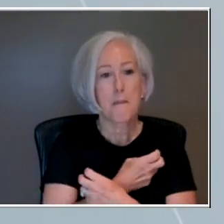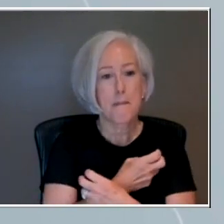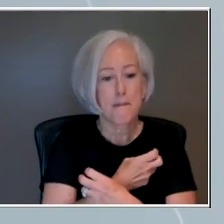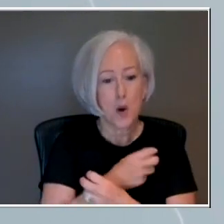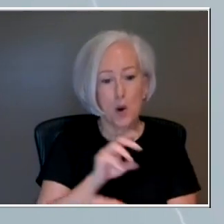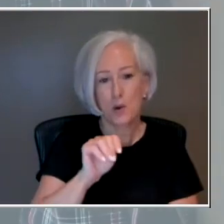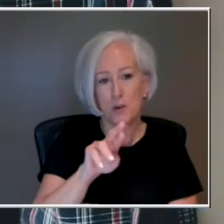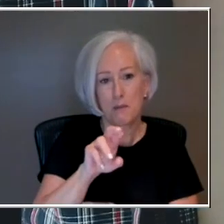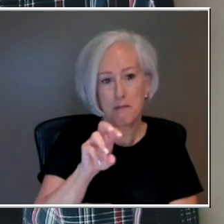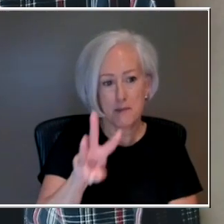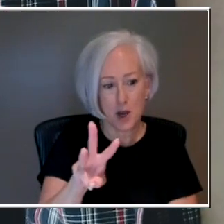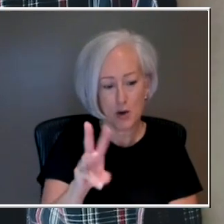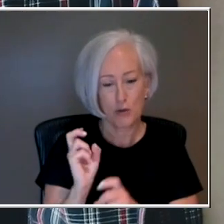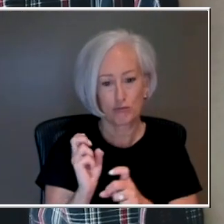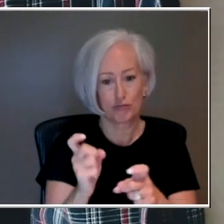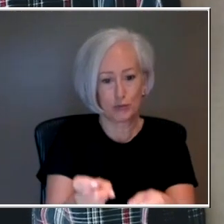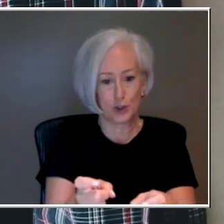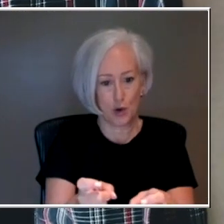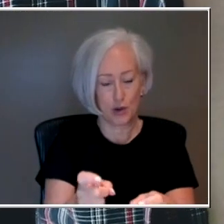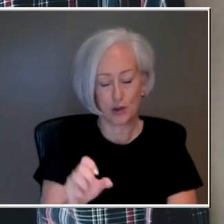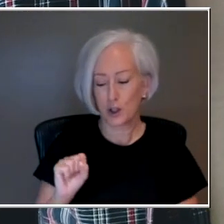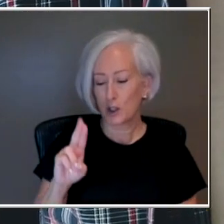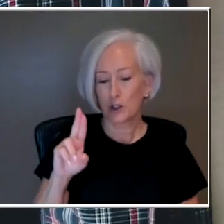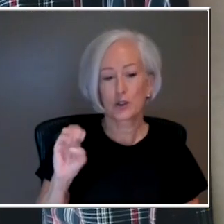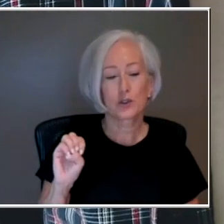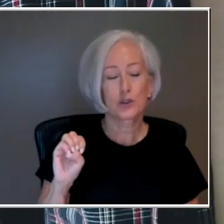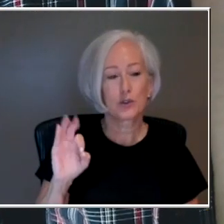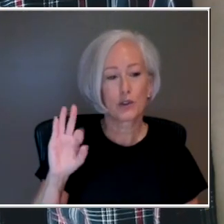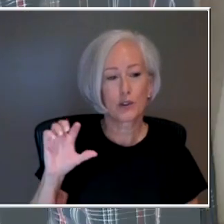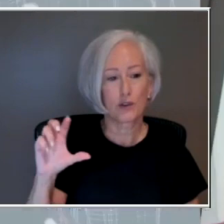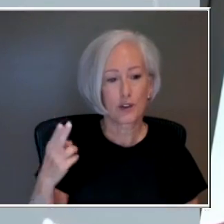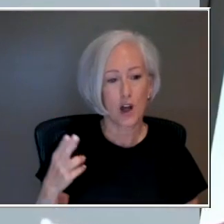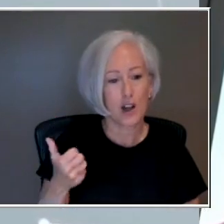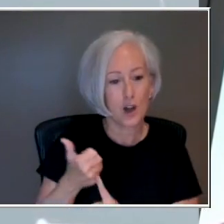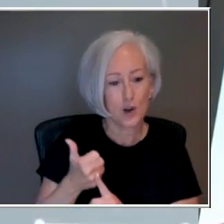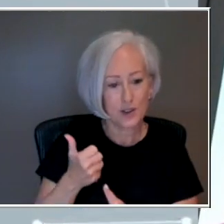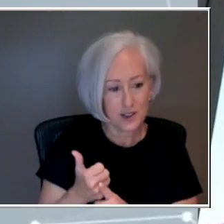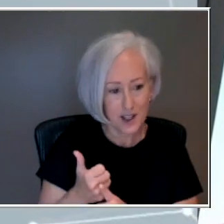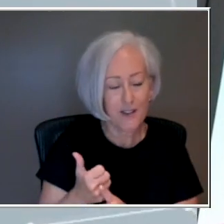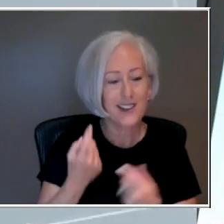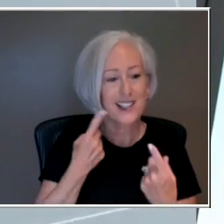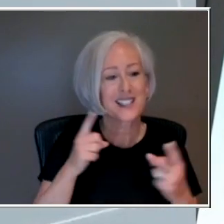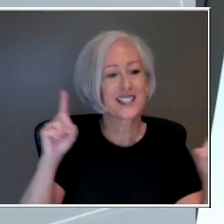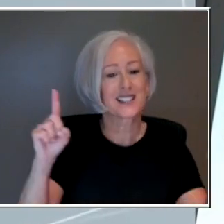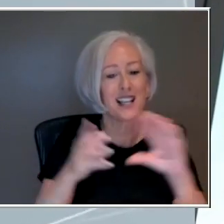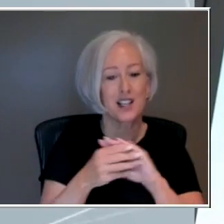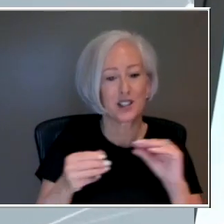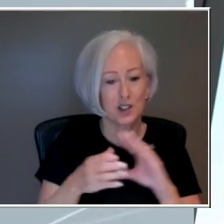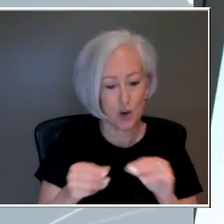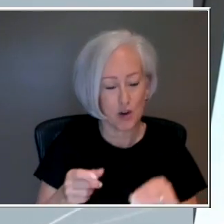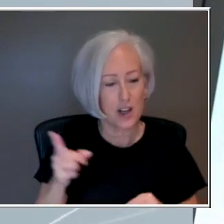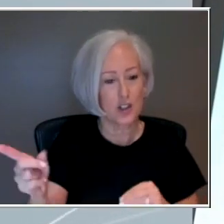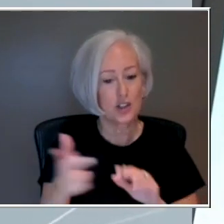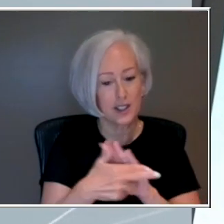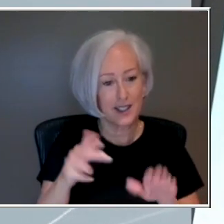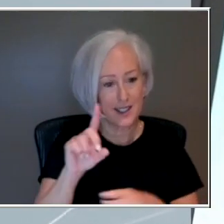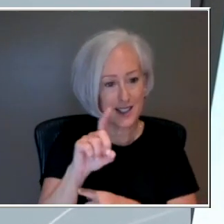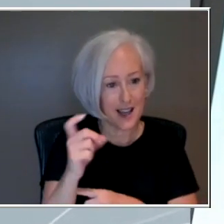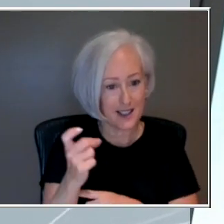success story. She was diagnosed with a rare blood cancer. It was progressing. She needed a bone marrow